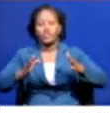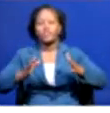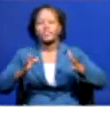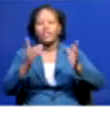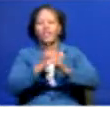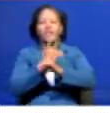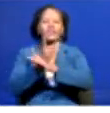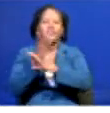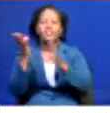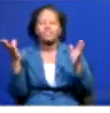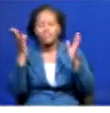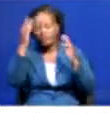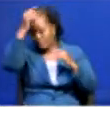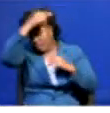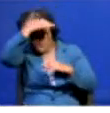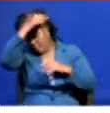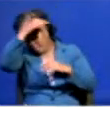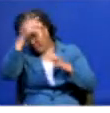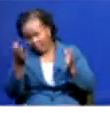distinguished graduates,